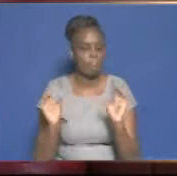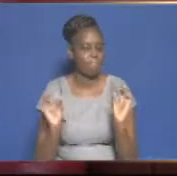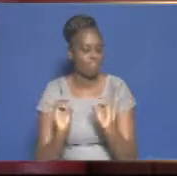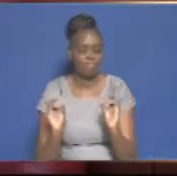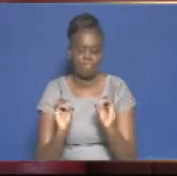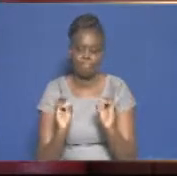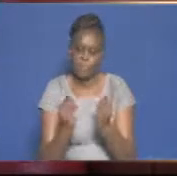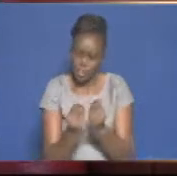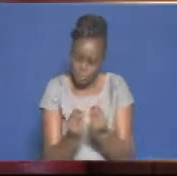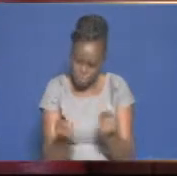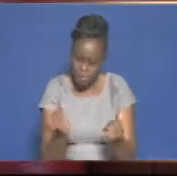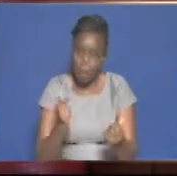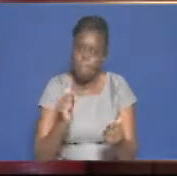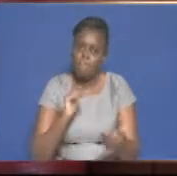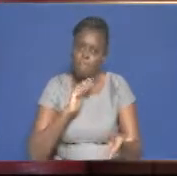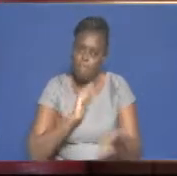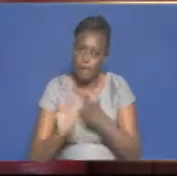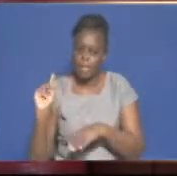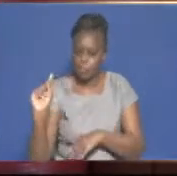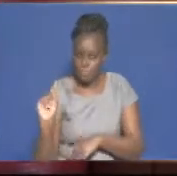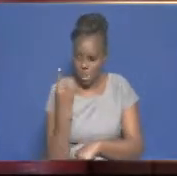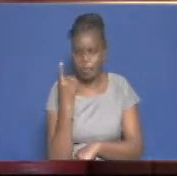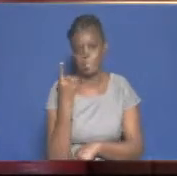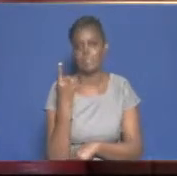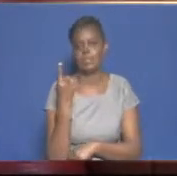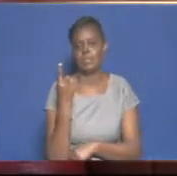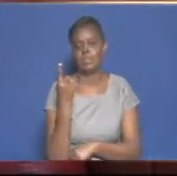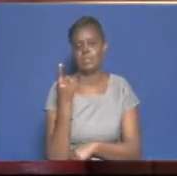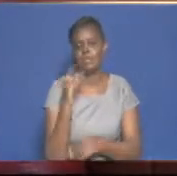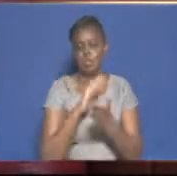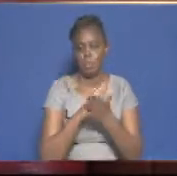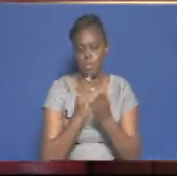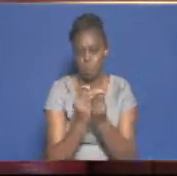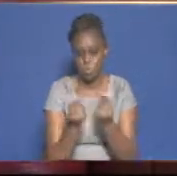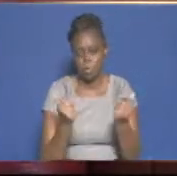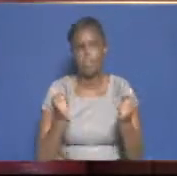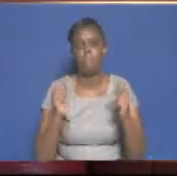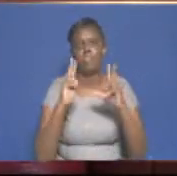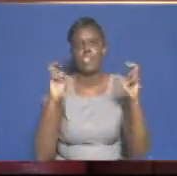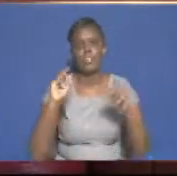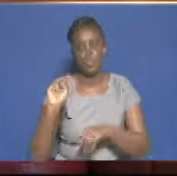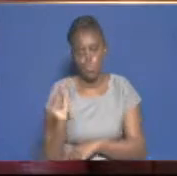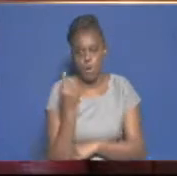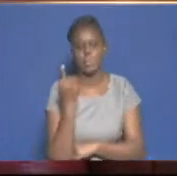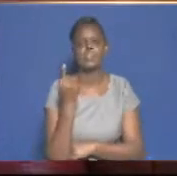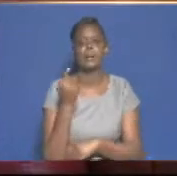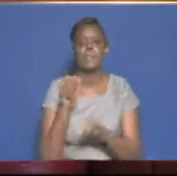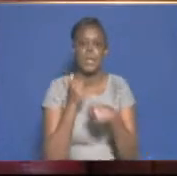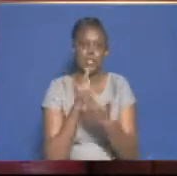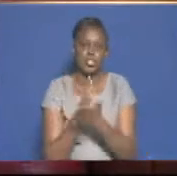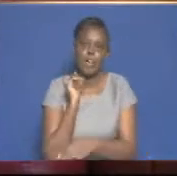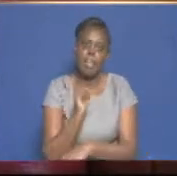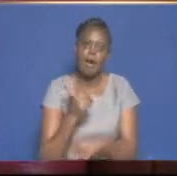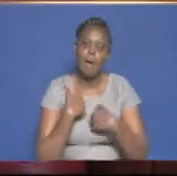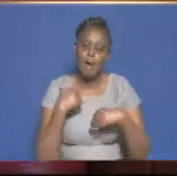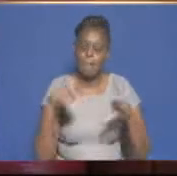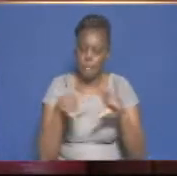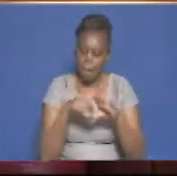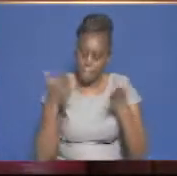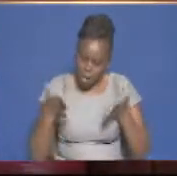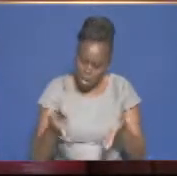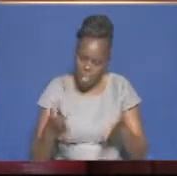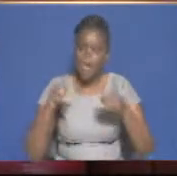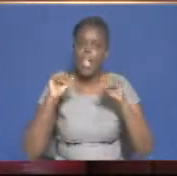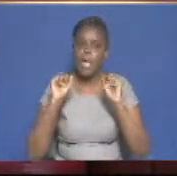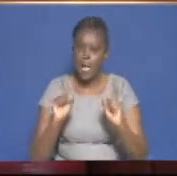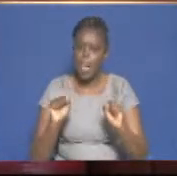need to deal this thing once and for all, Mr. Speaker, and we make sure that we have members here who are able